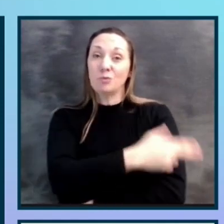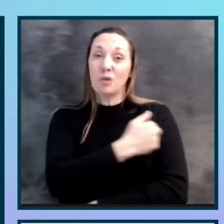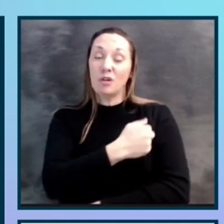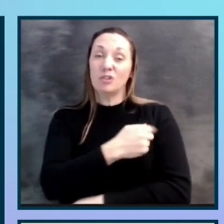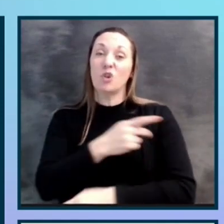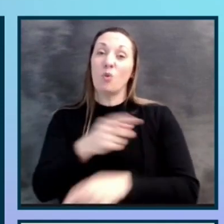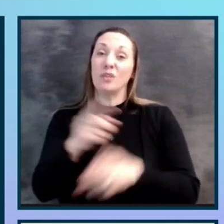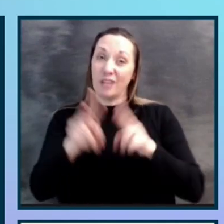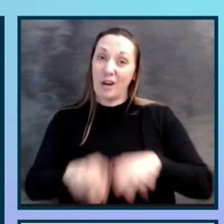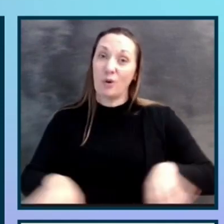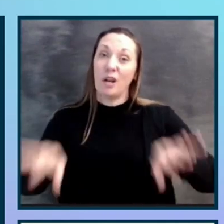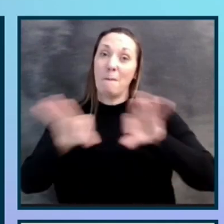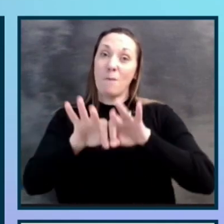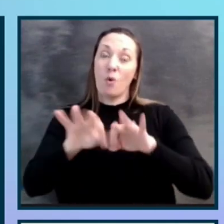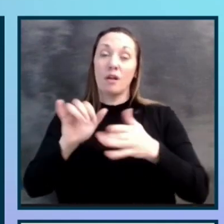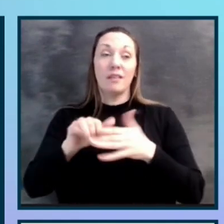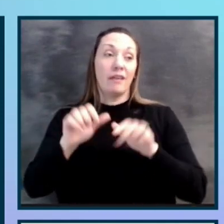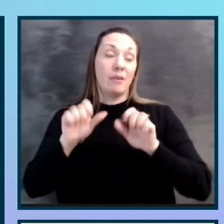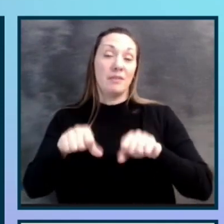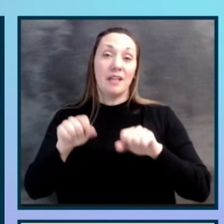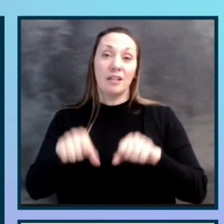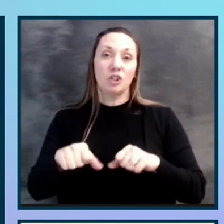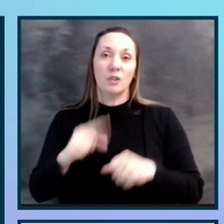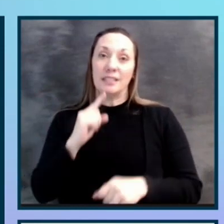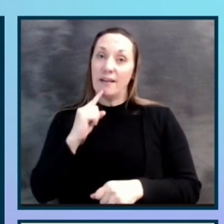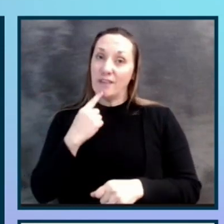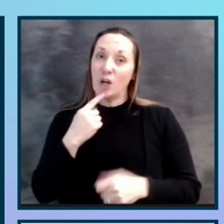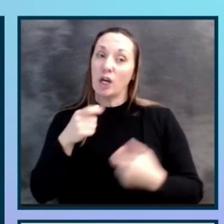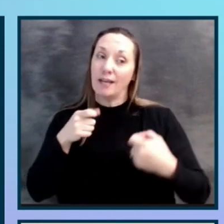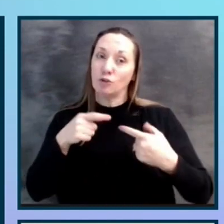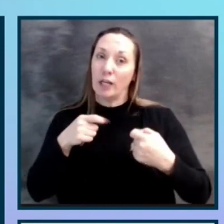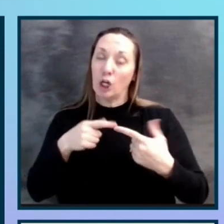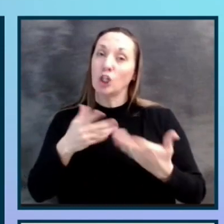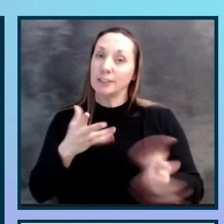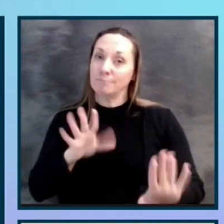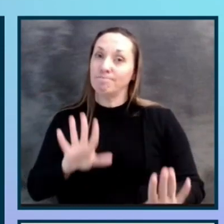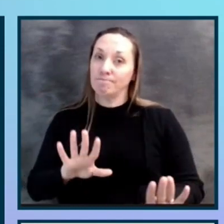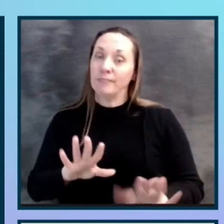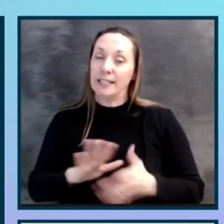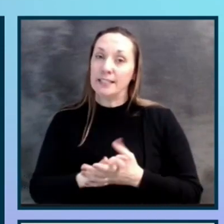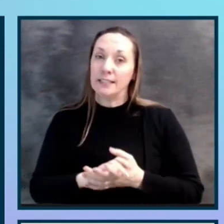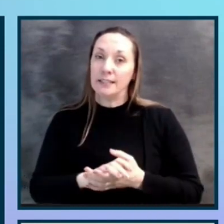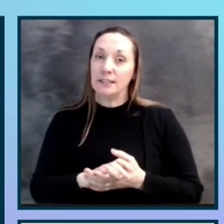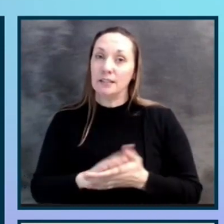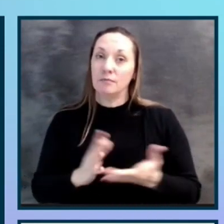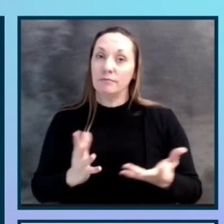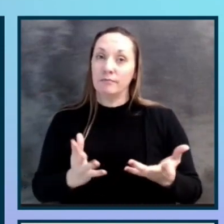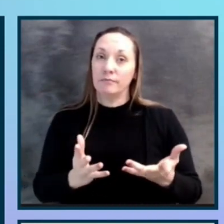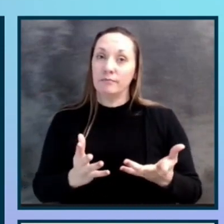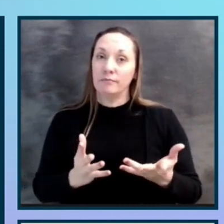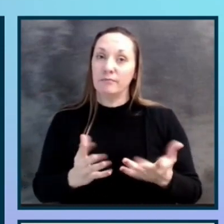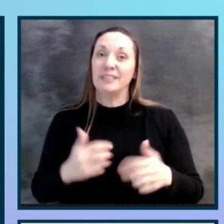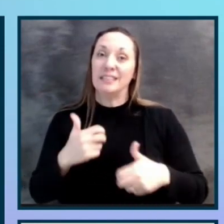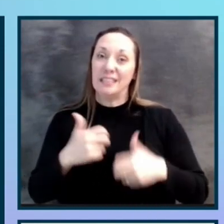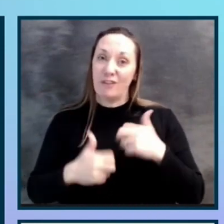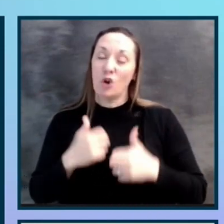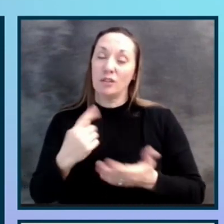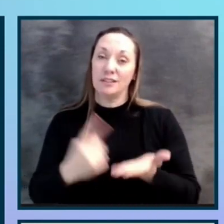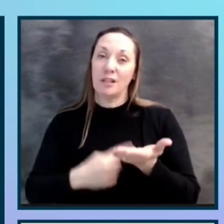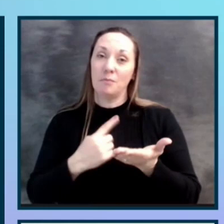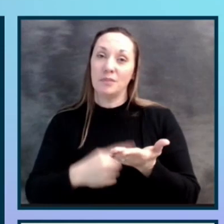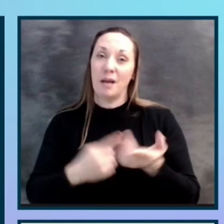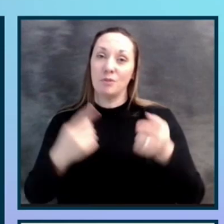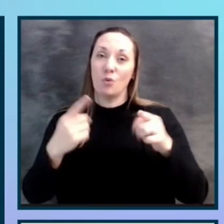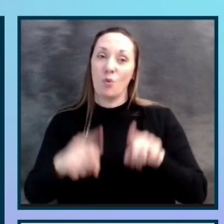to remember that the potential severity of triggers is difficult sometimes when